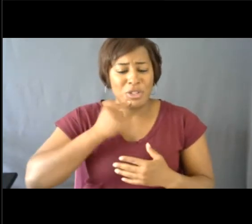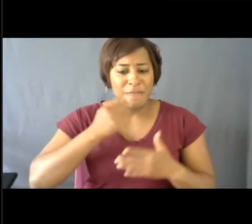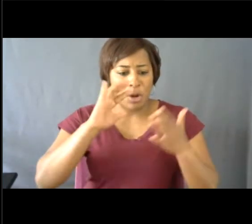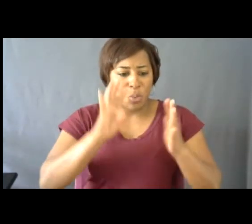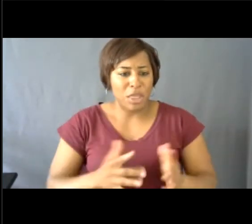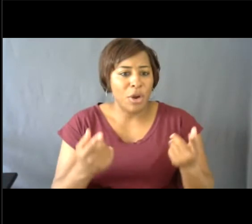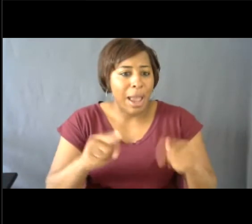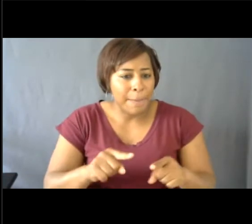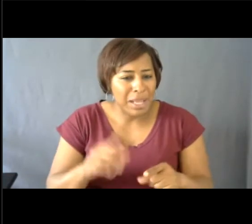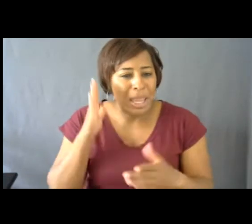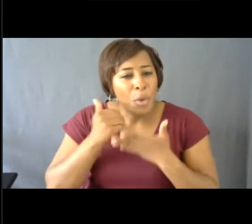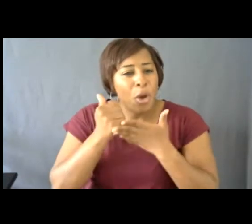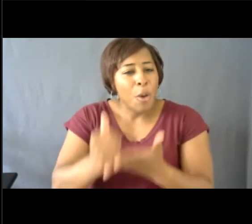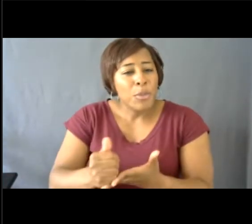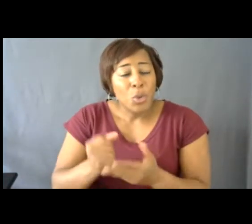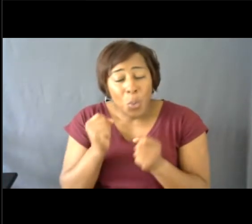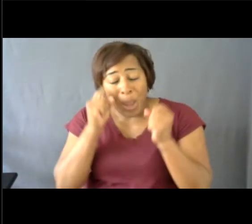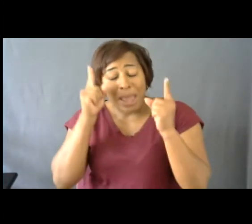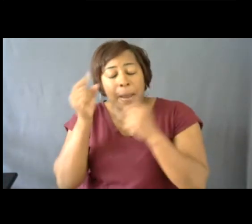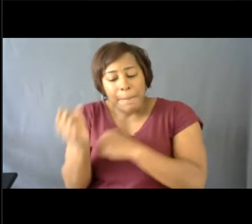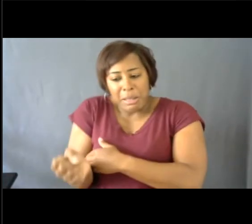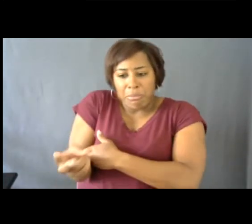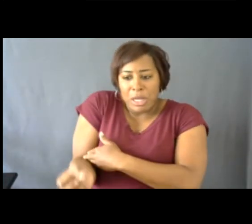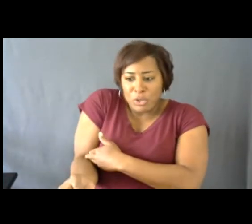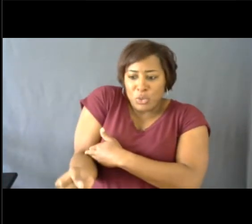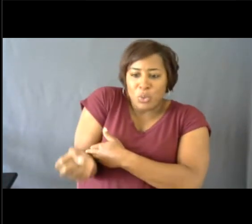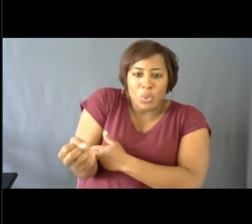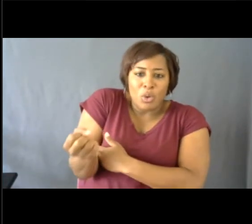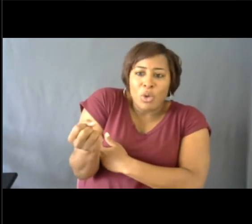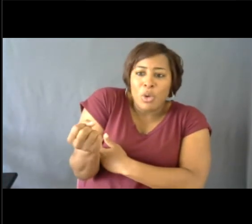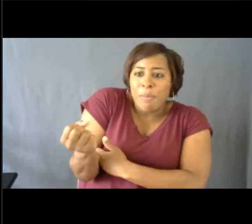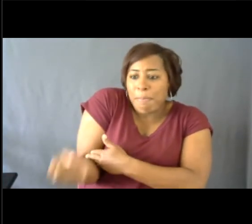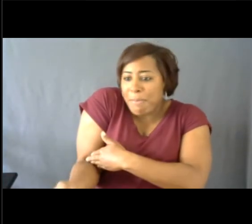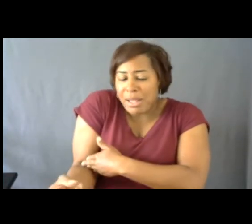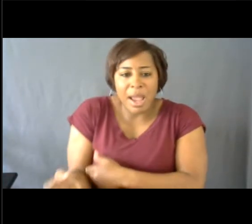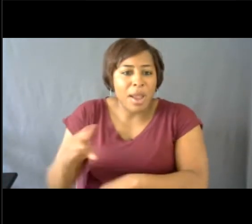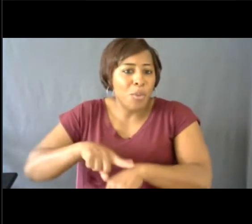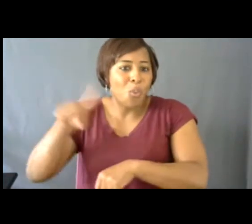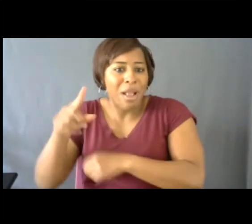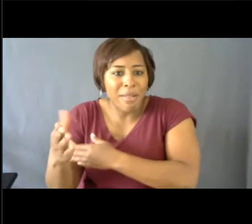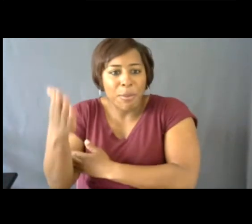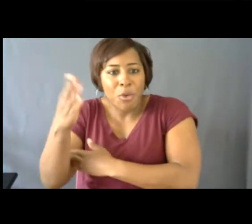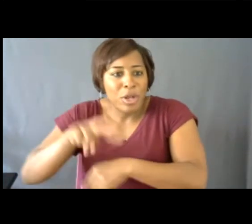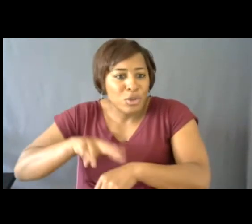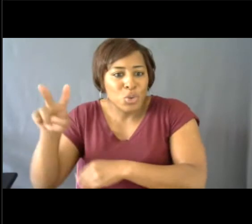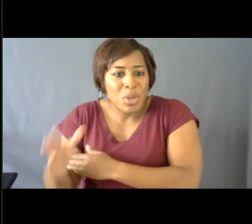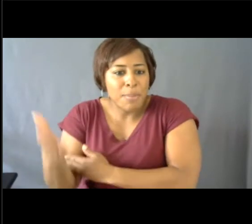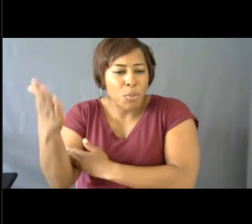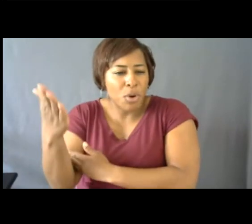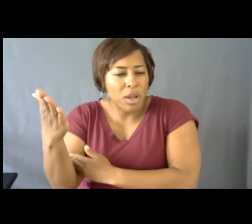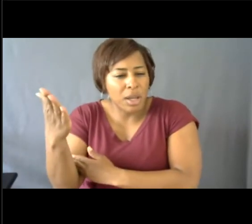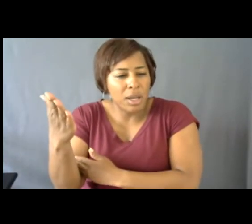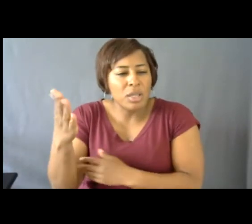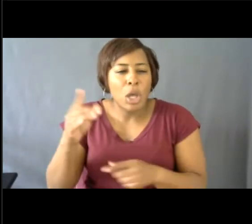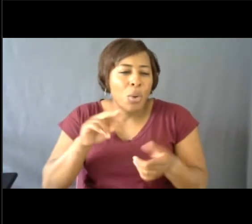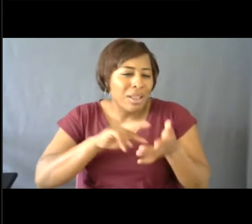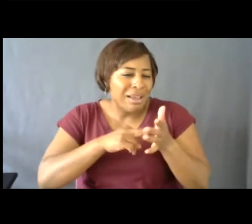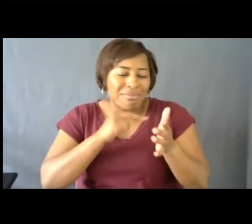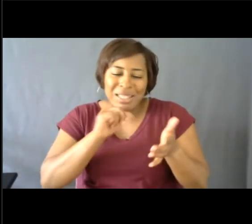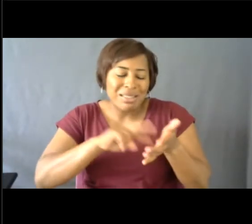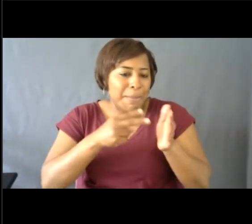So maybe it would be something that when we're talking about weather radios, it's not so much that weather radio is what you're actually using,